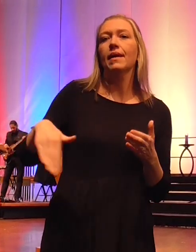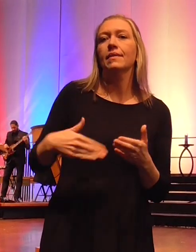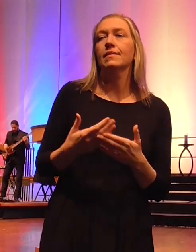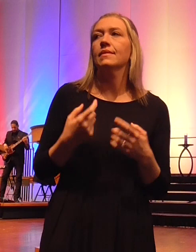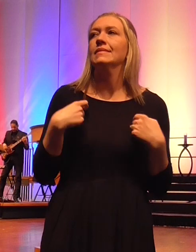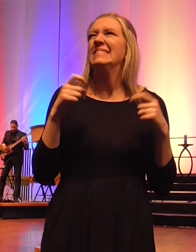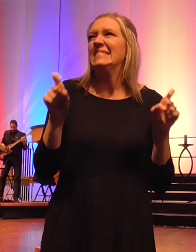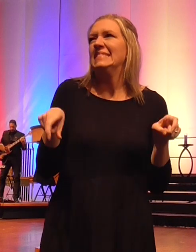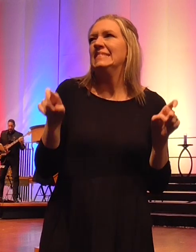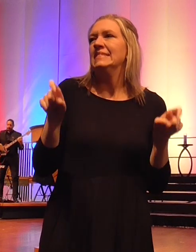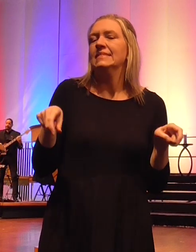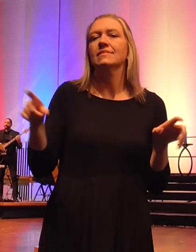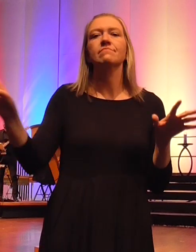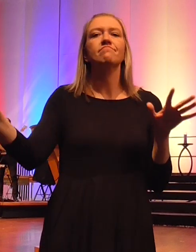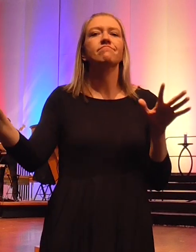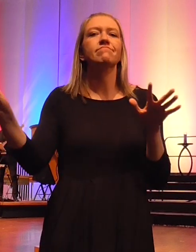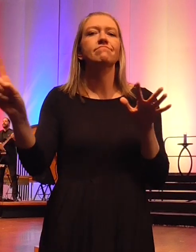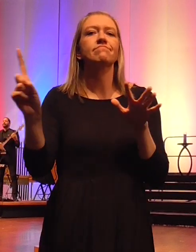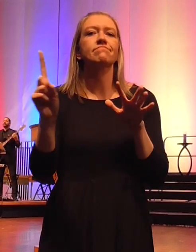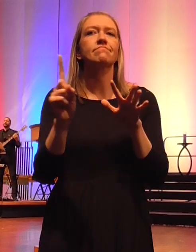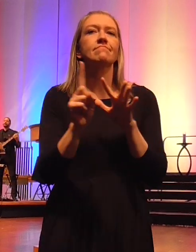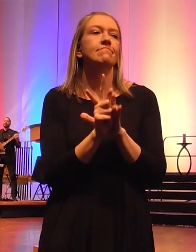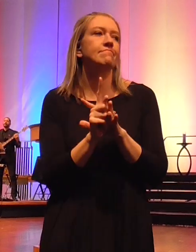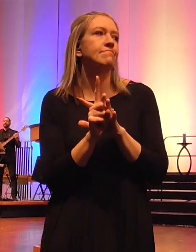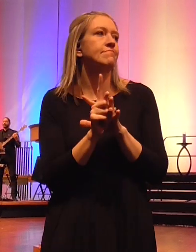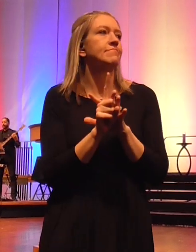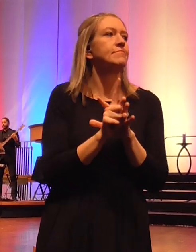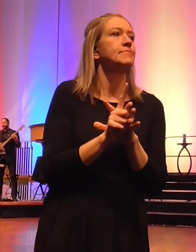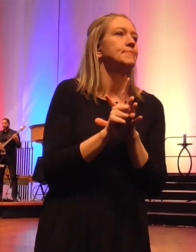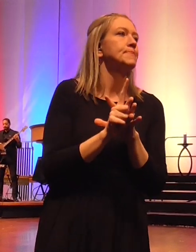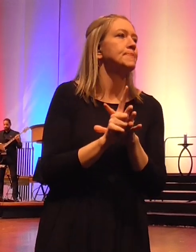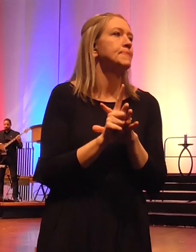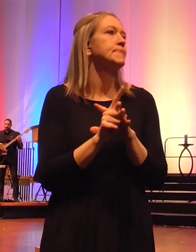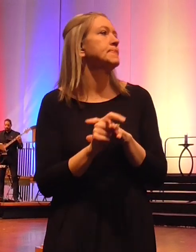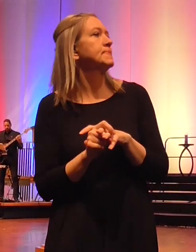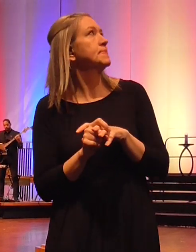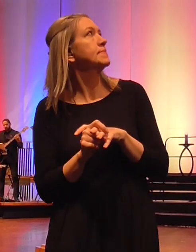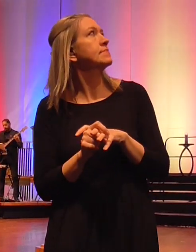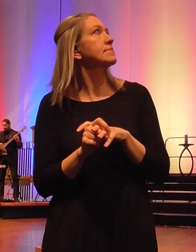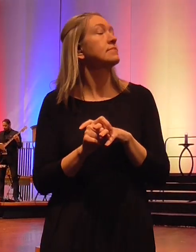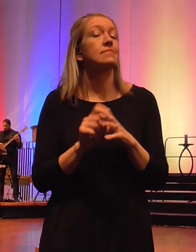All that I need comes to me.